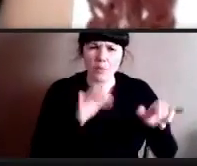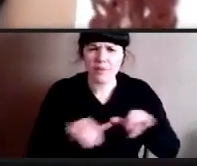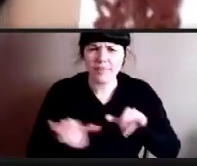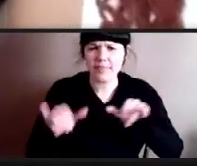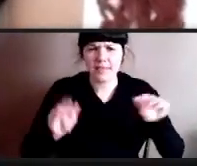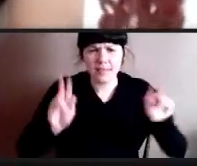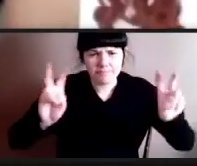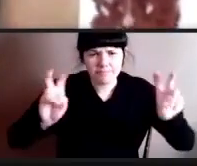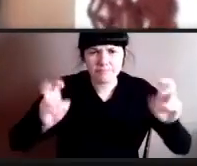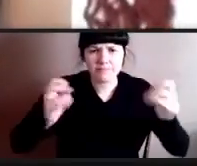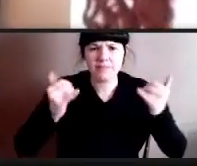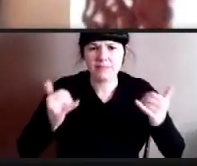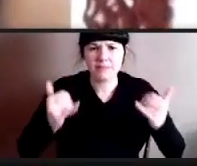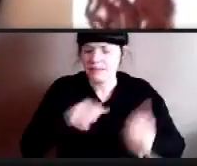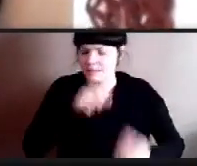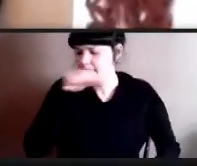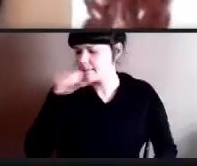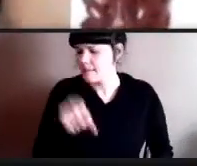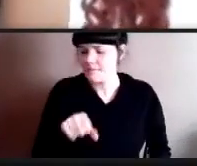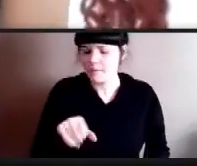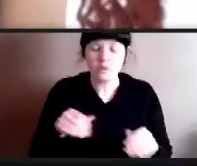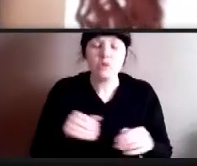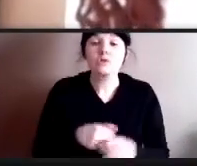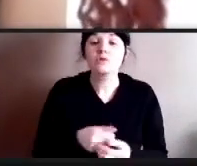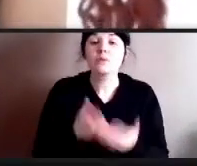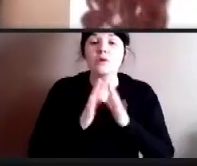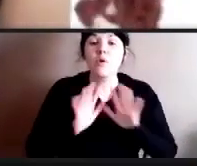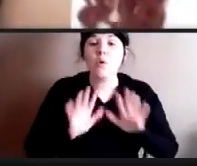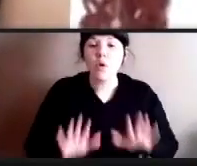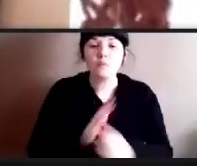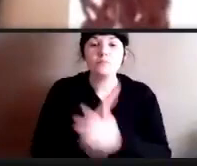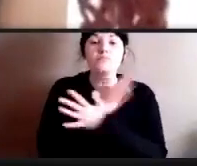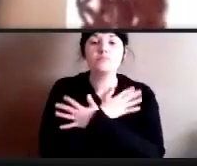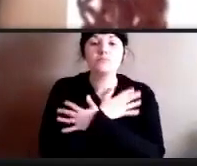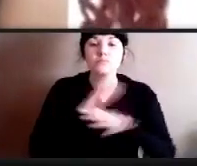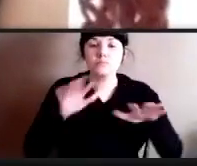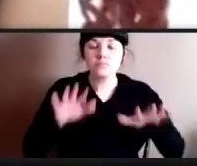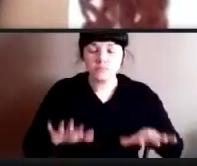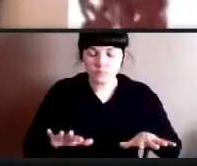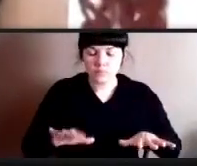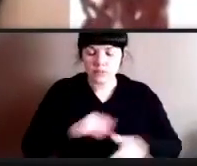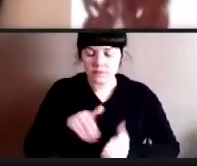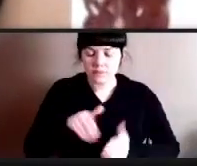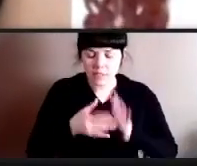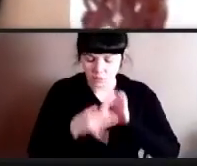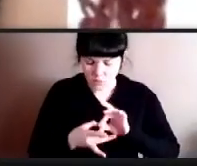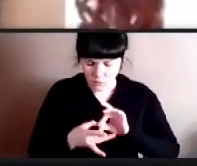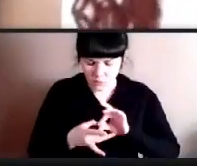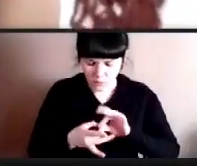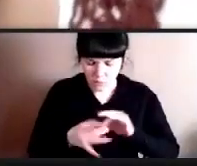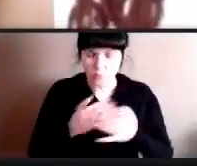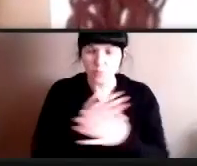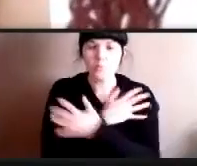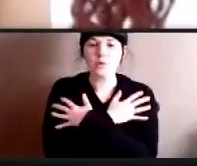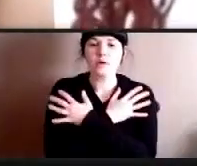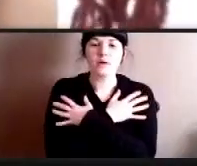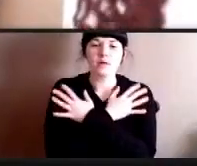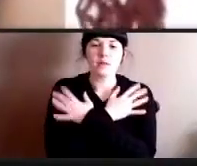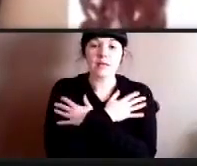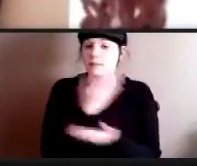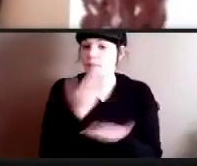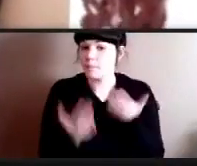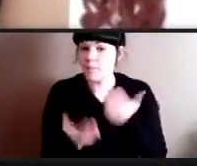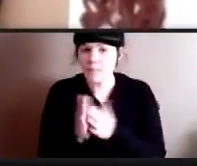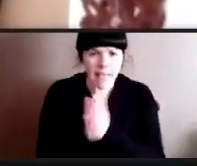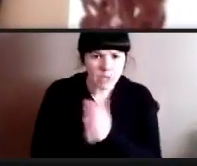calm, to be centered, to relax, perhaps to energize. But the question is, where are you now